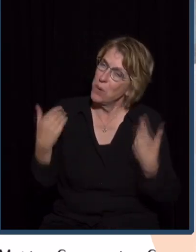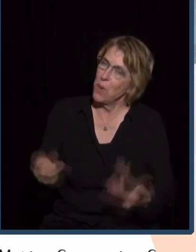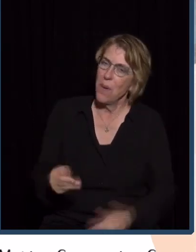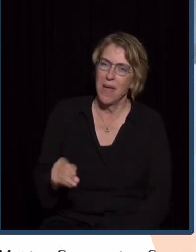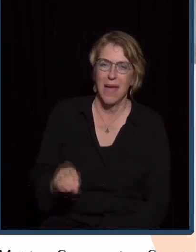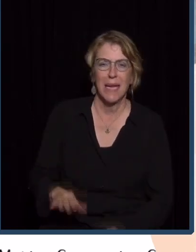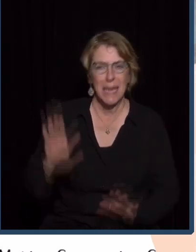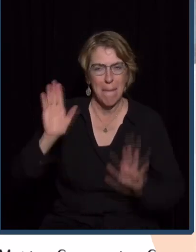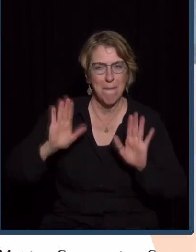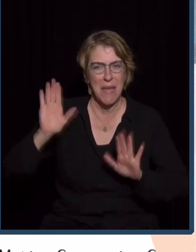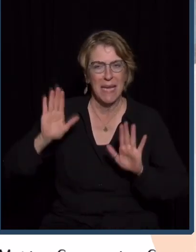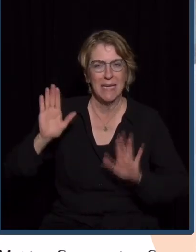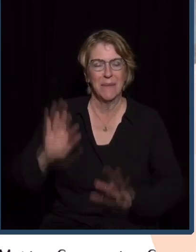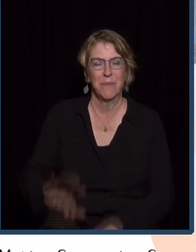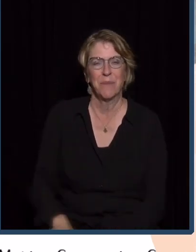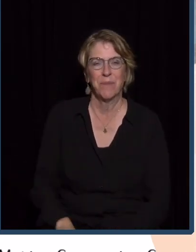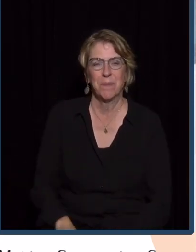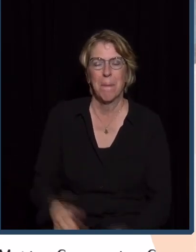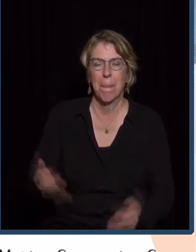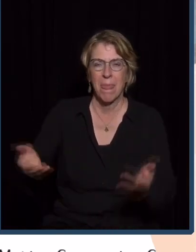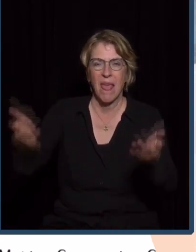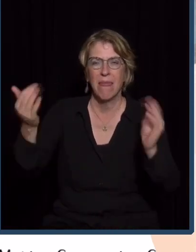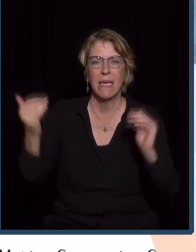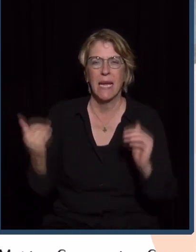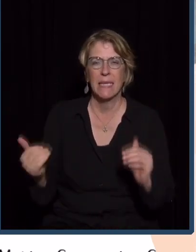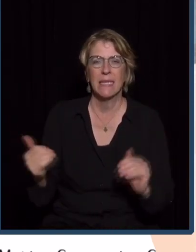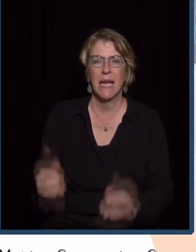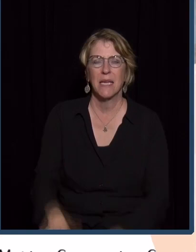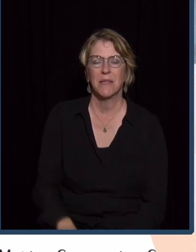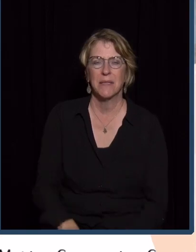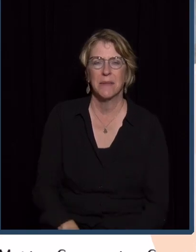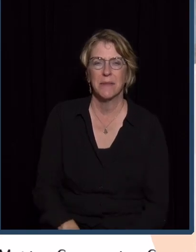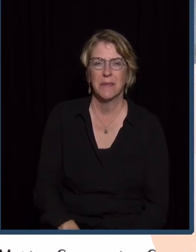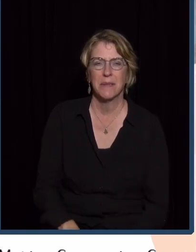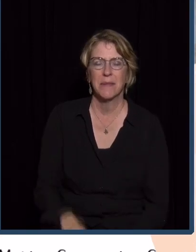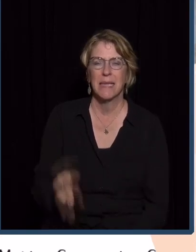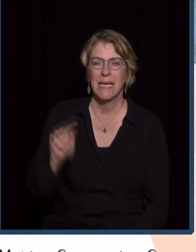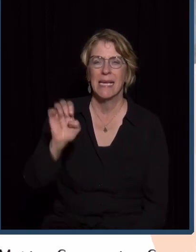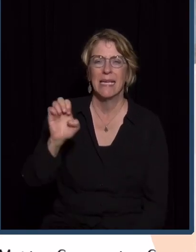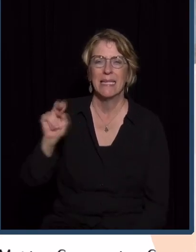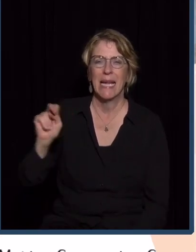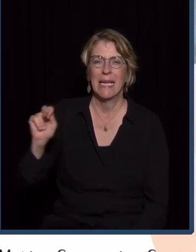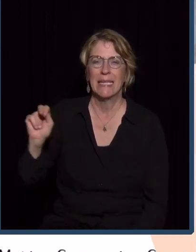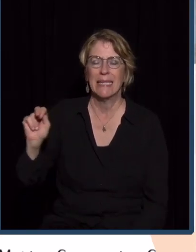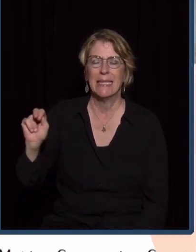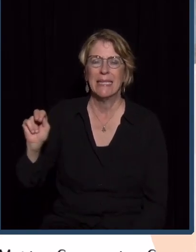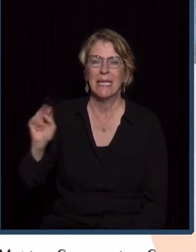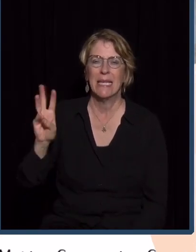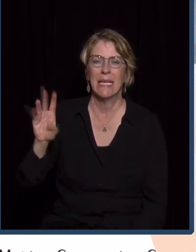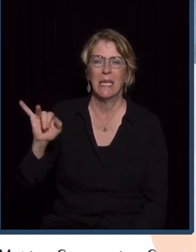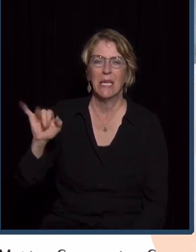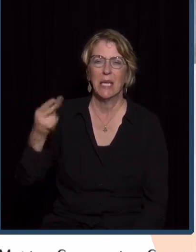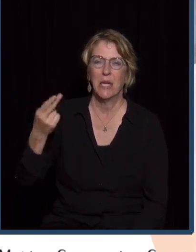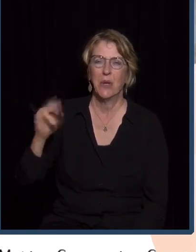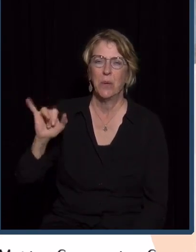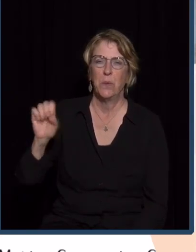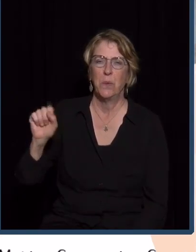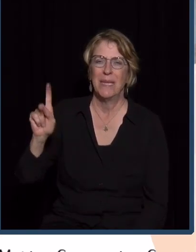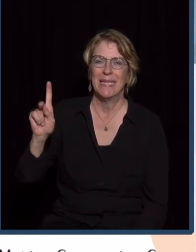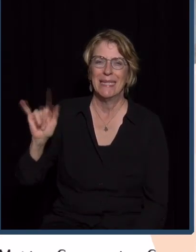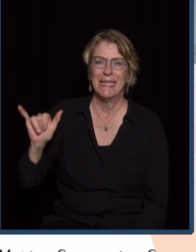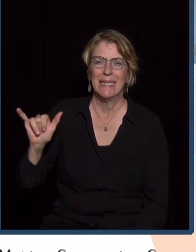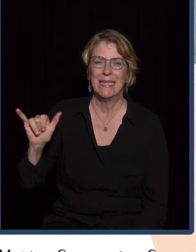we want to raise that bid. Our next item is the Tennessee Whiskey Adventure for 2, where you will spend 3 nights